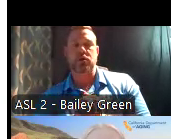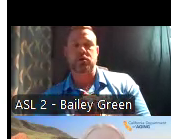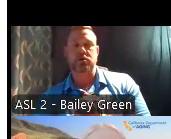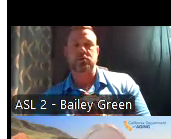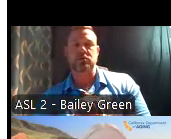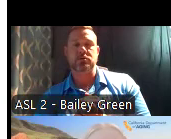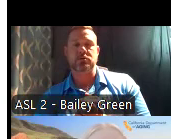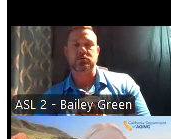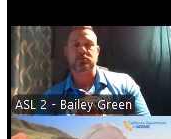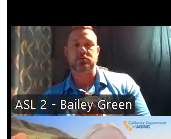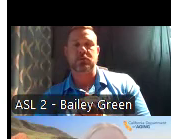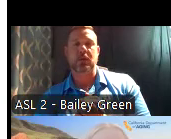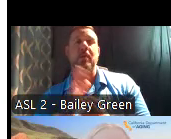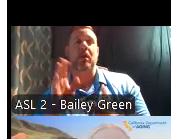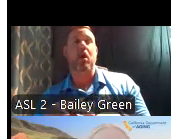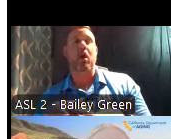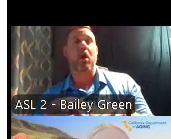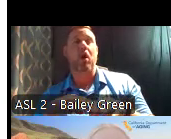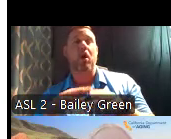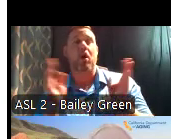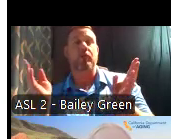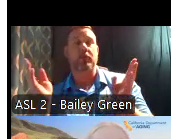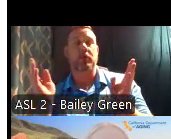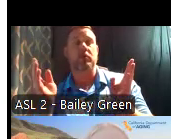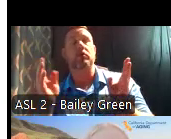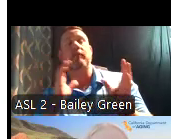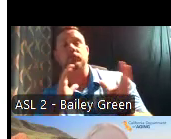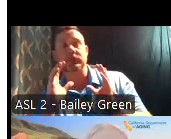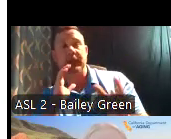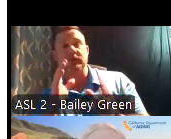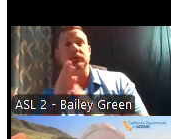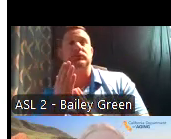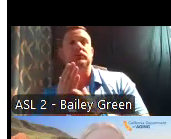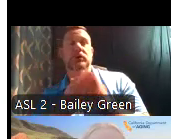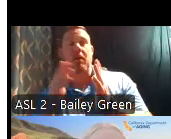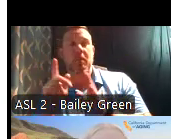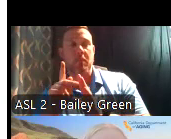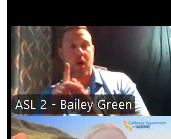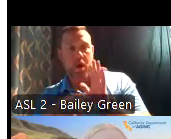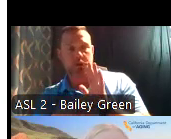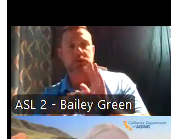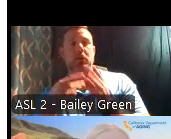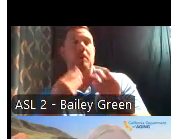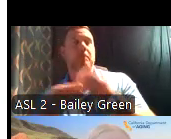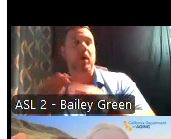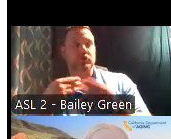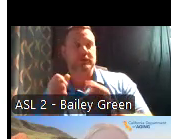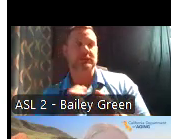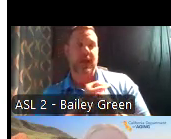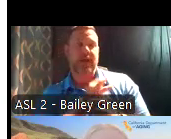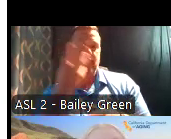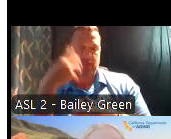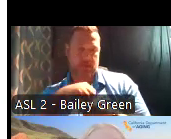day by opening up and having a conversation with some of our policy and budget staff within the legislature and